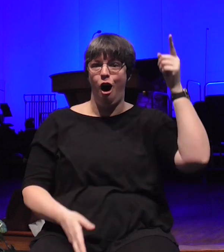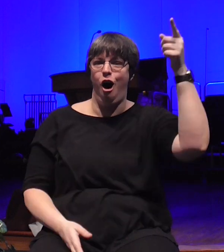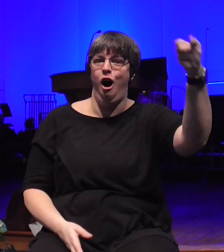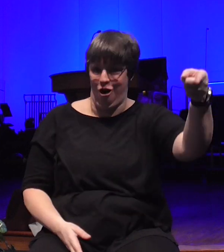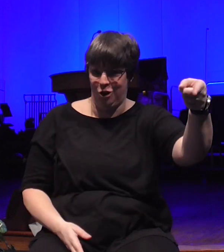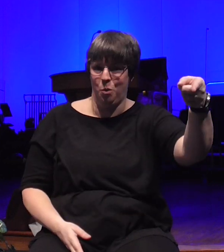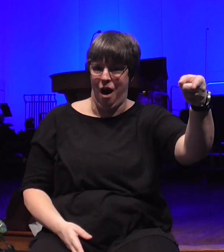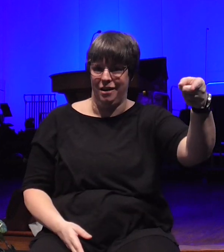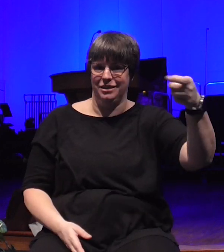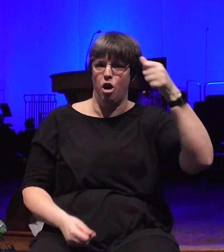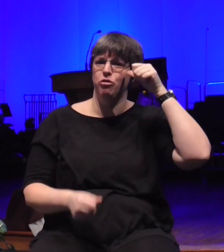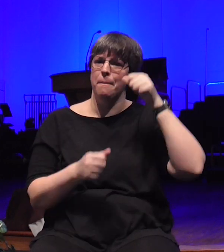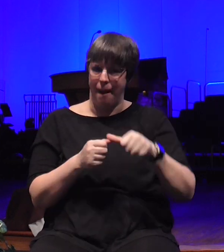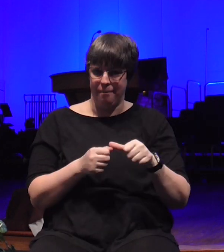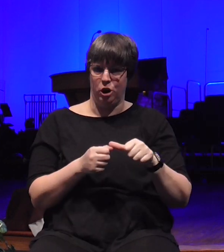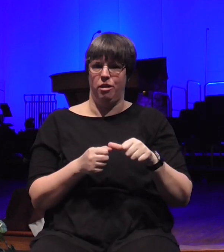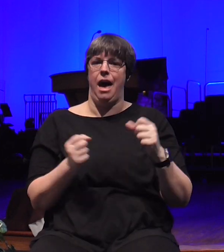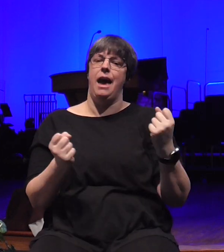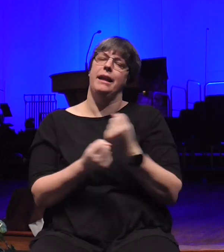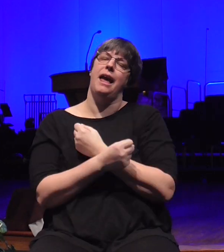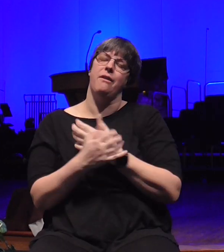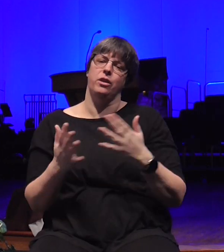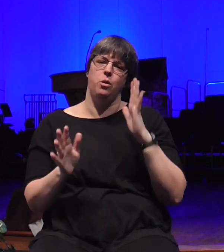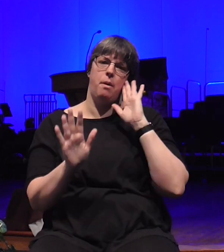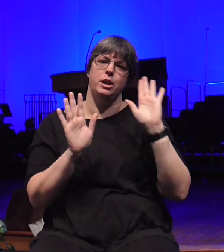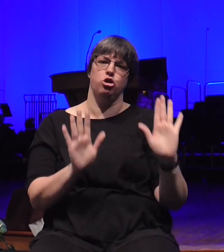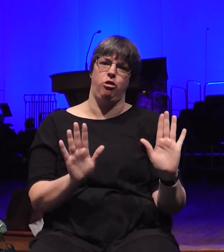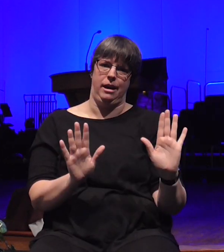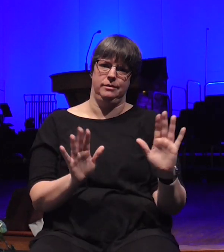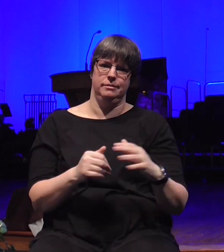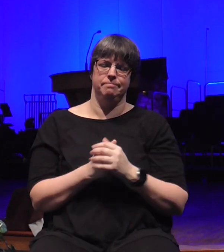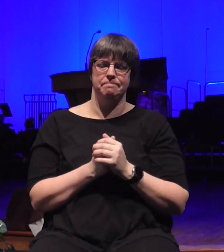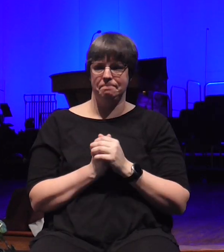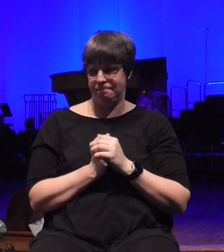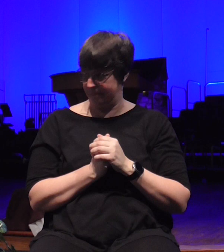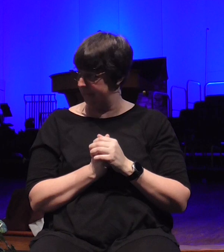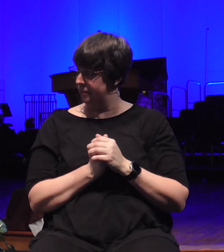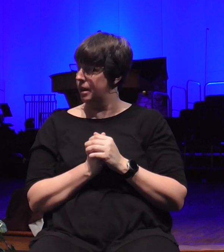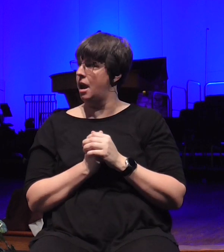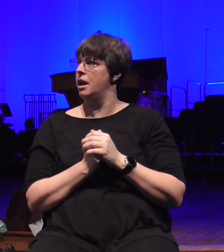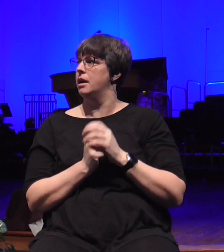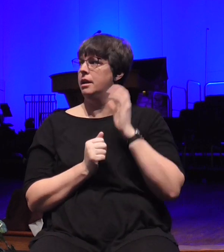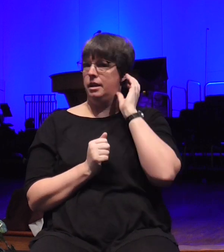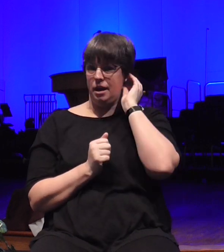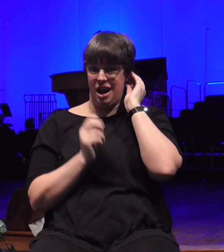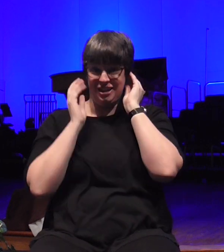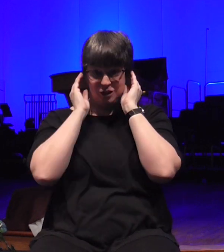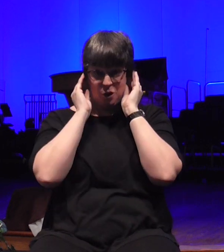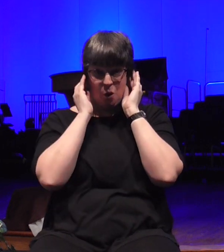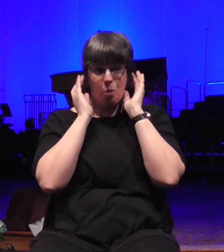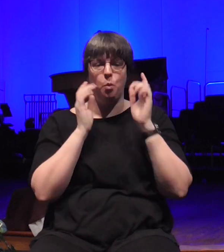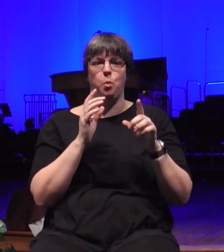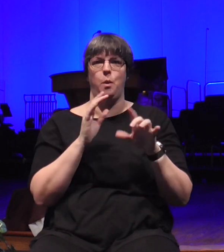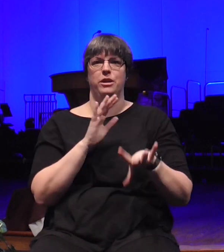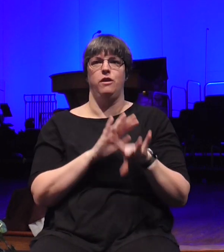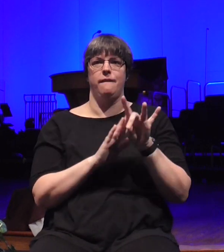great. So as you find yourself poised before all these incredible